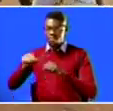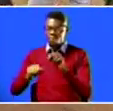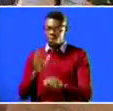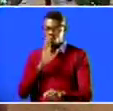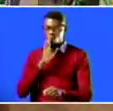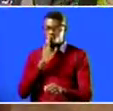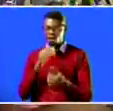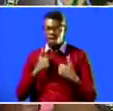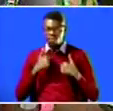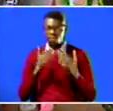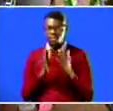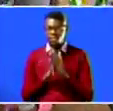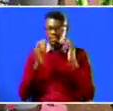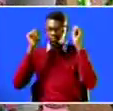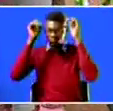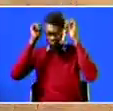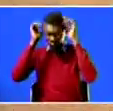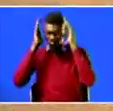her biking gear.